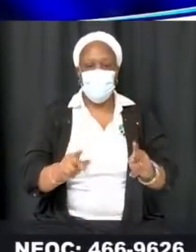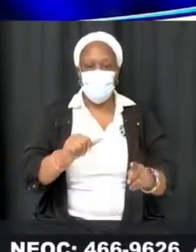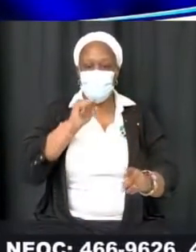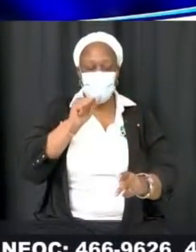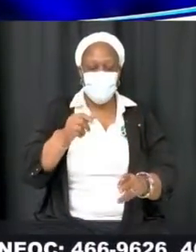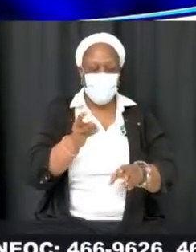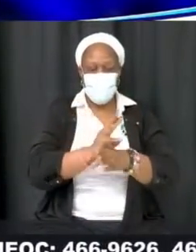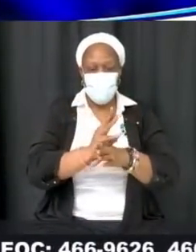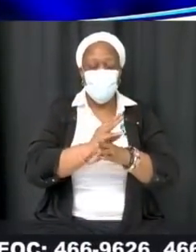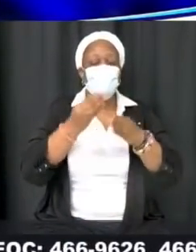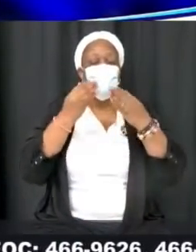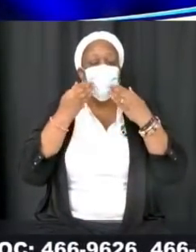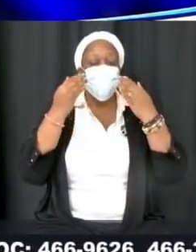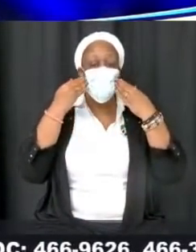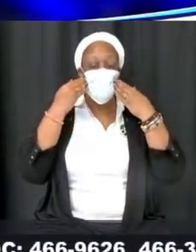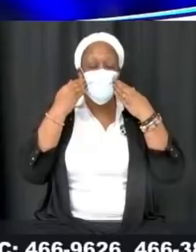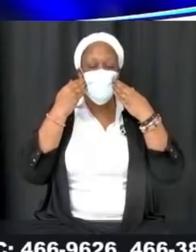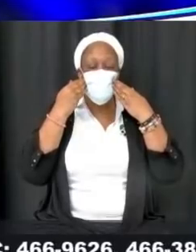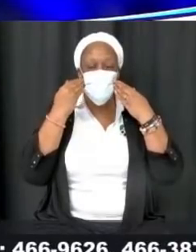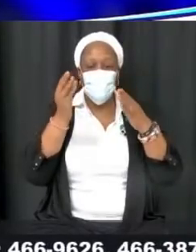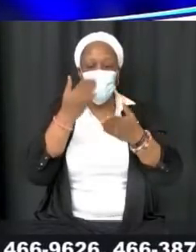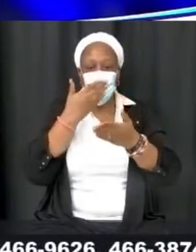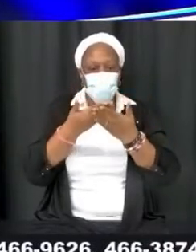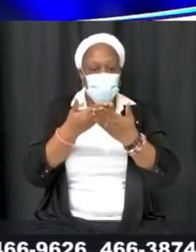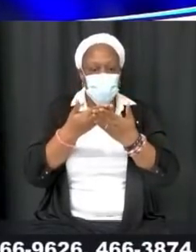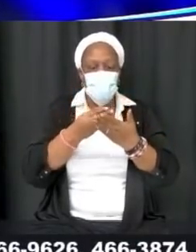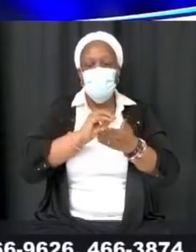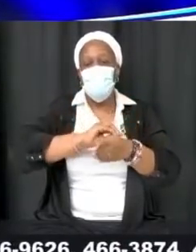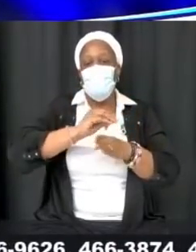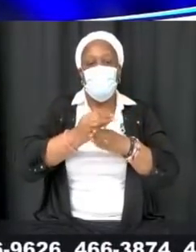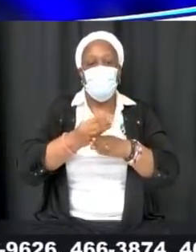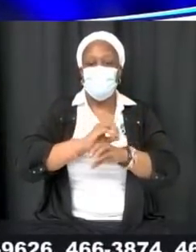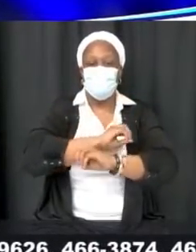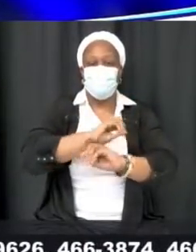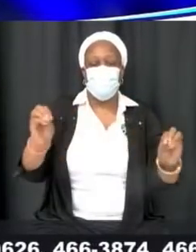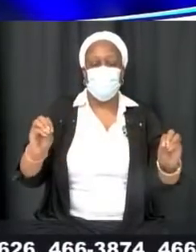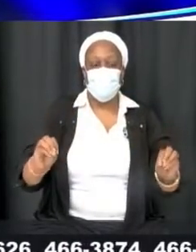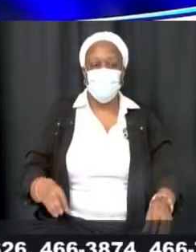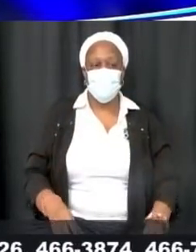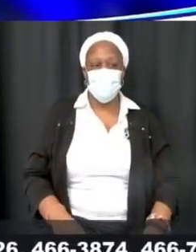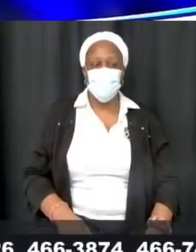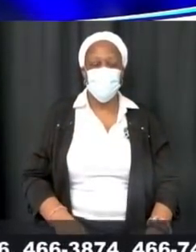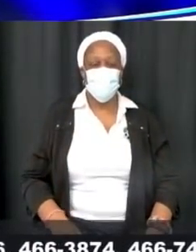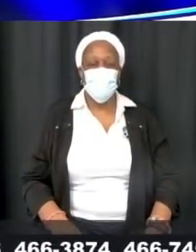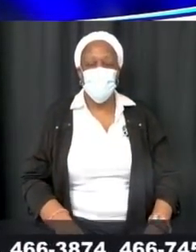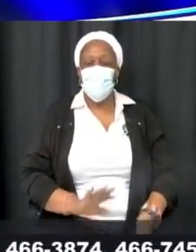masks, if at all. Remember, these